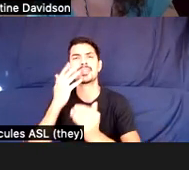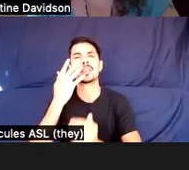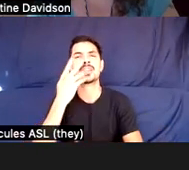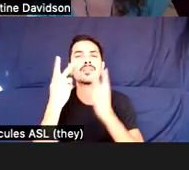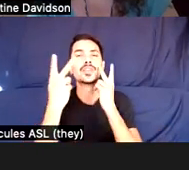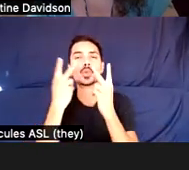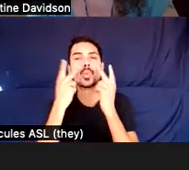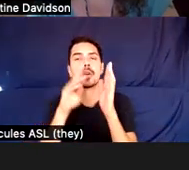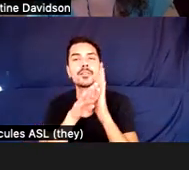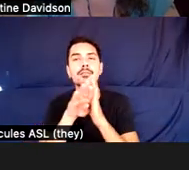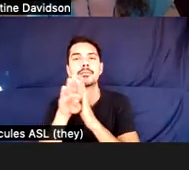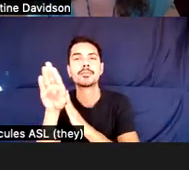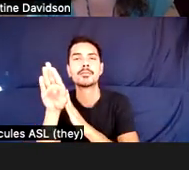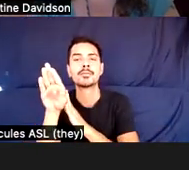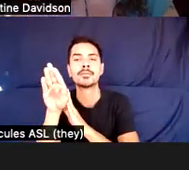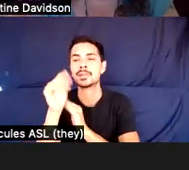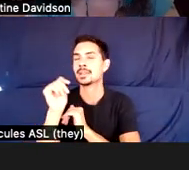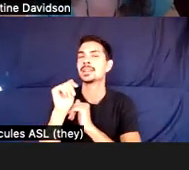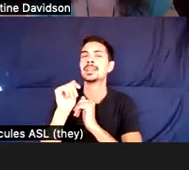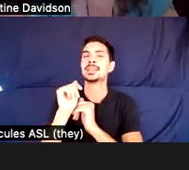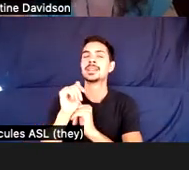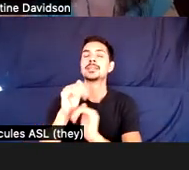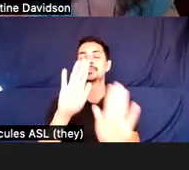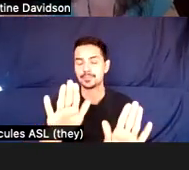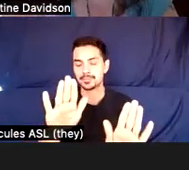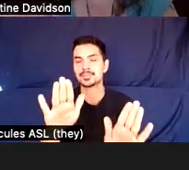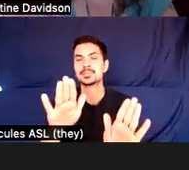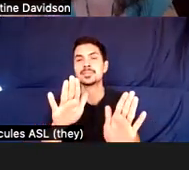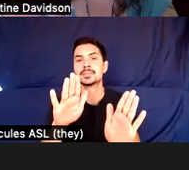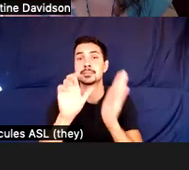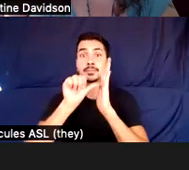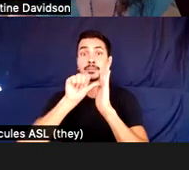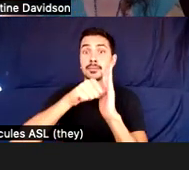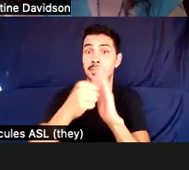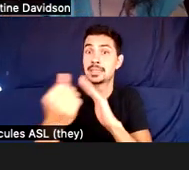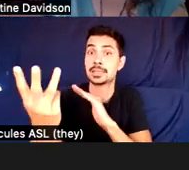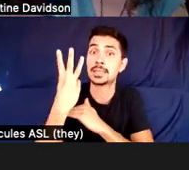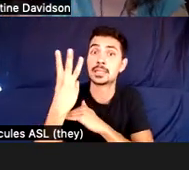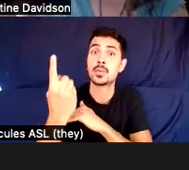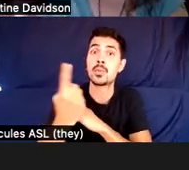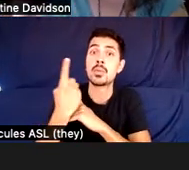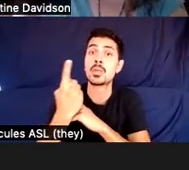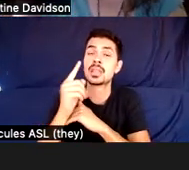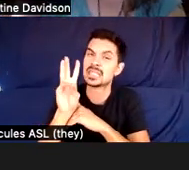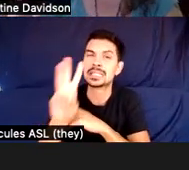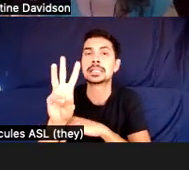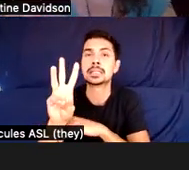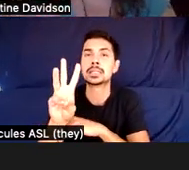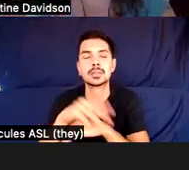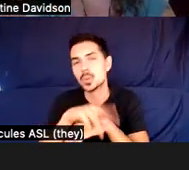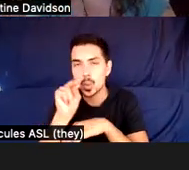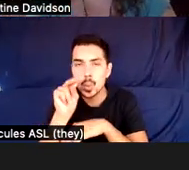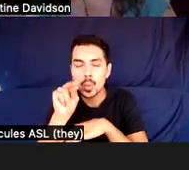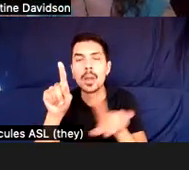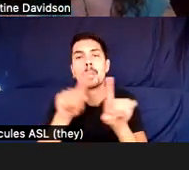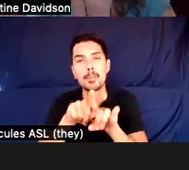up. So not that it's the only way or the way, but it is just a little bit of a path to help us walk through